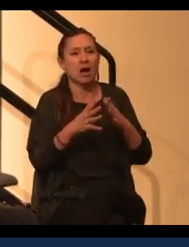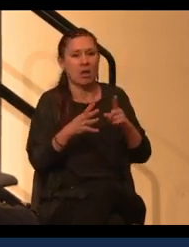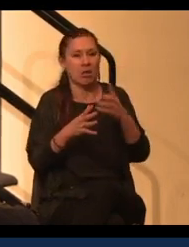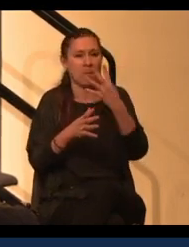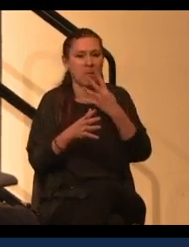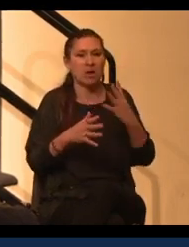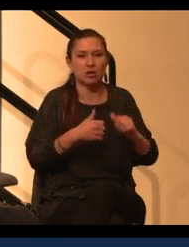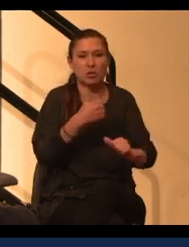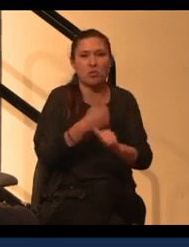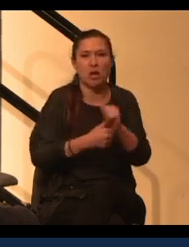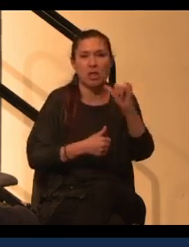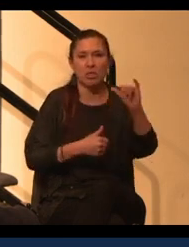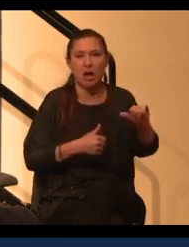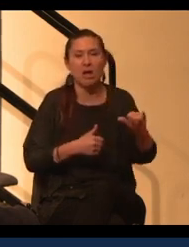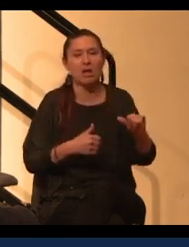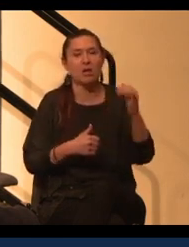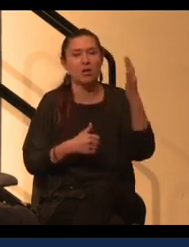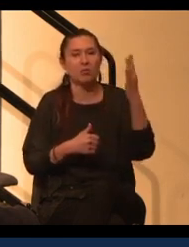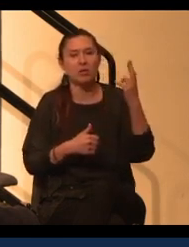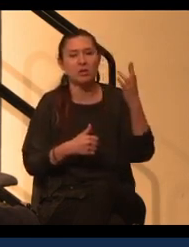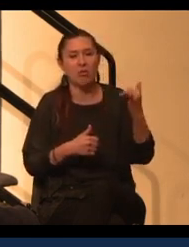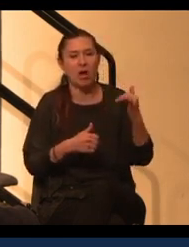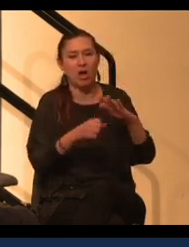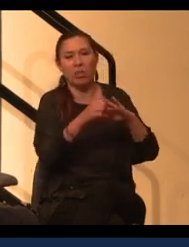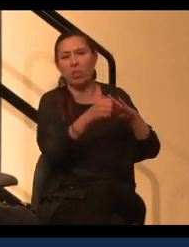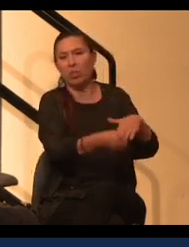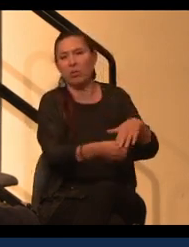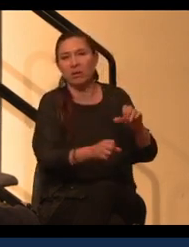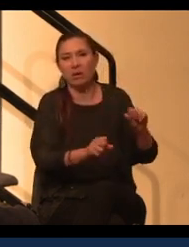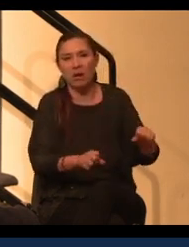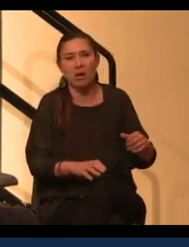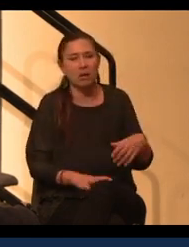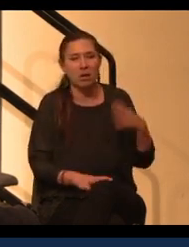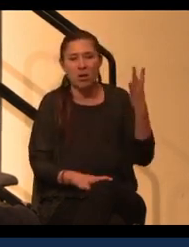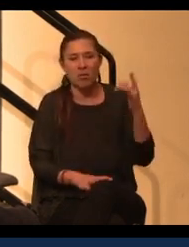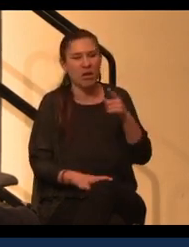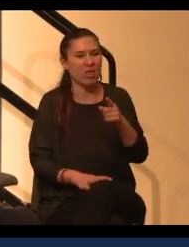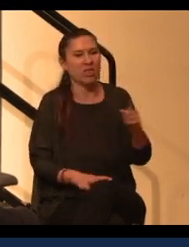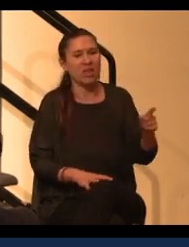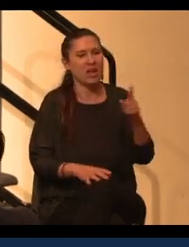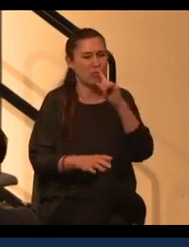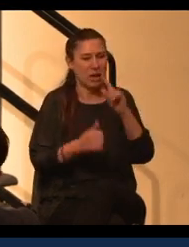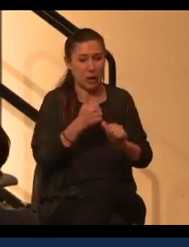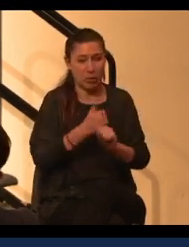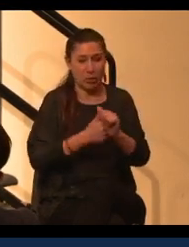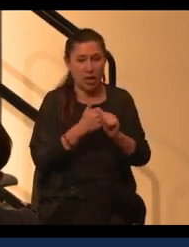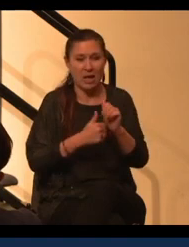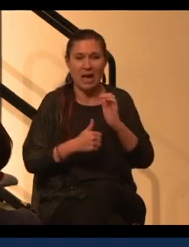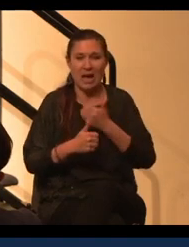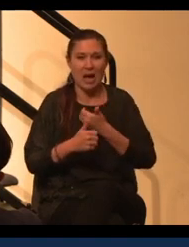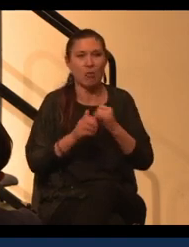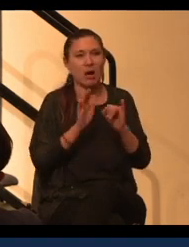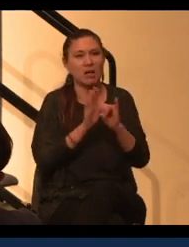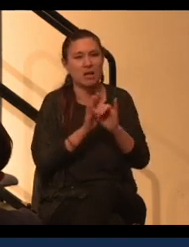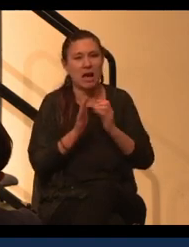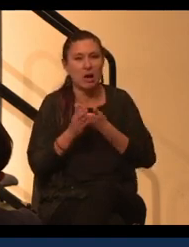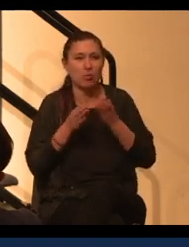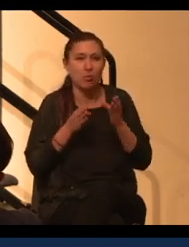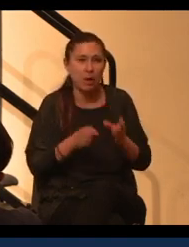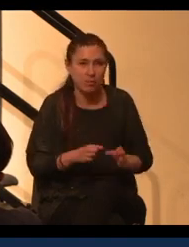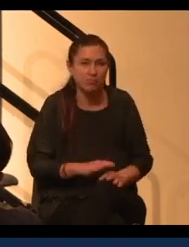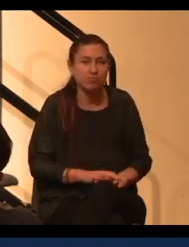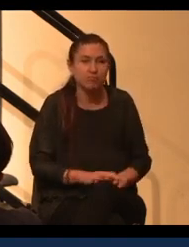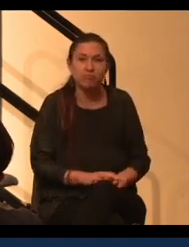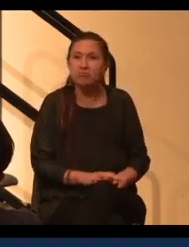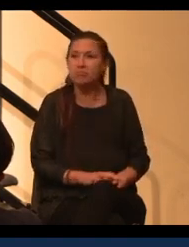oftentimes used to say, well, that's why we're going to treat them like crap, is because they're actually a threat to our identity. So